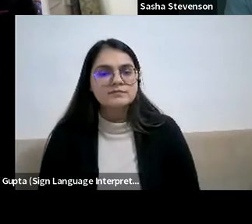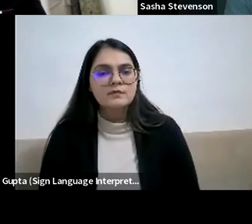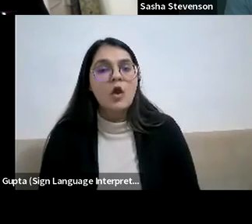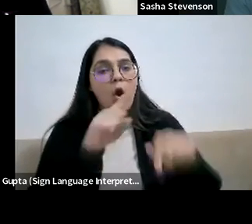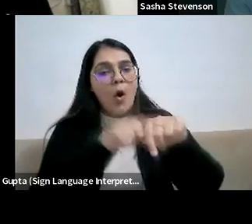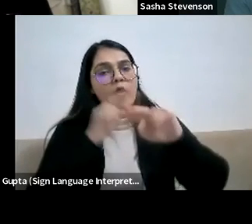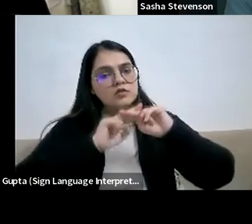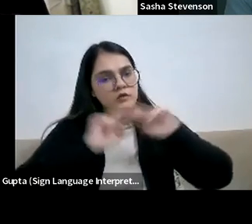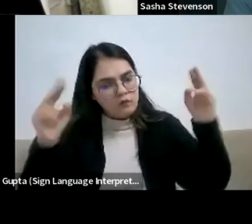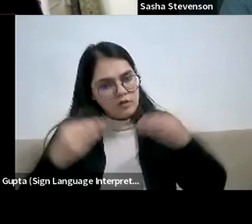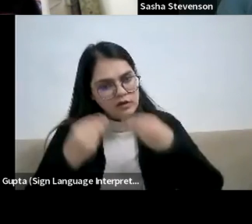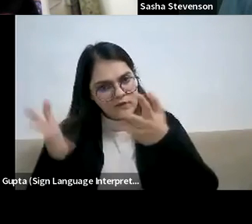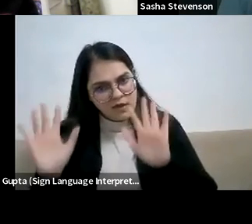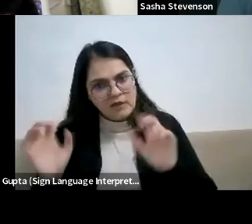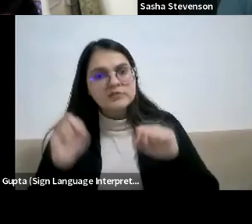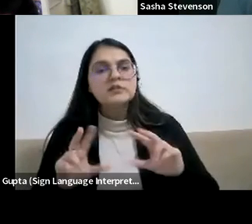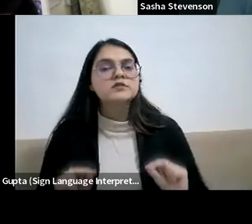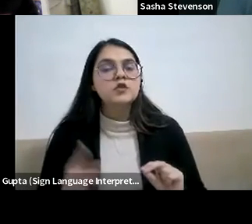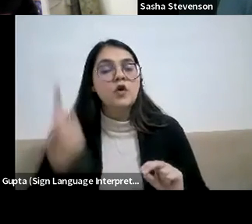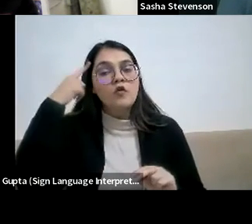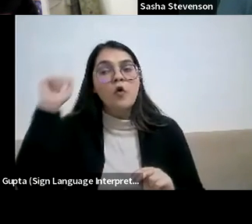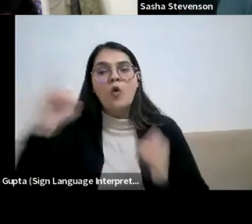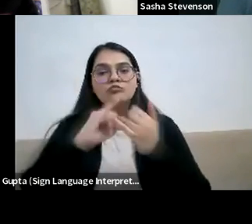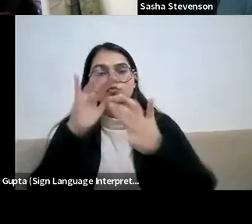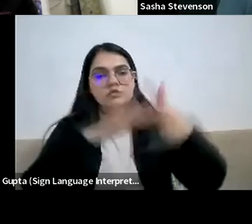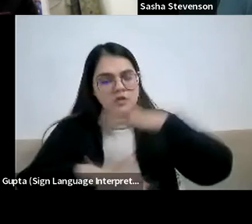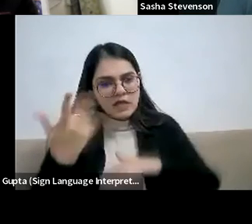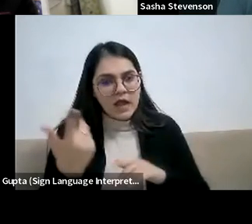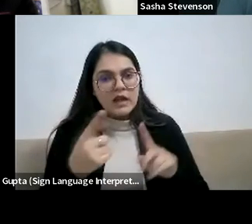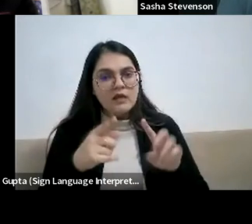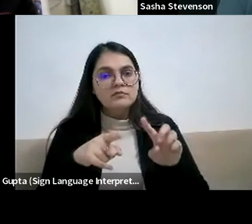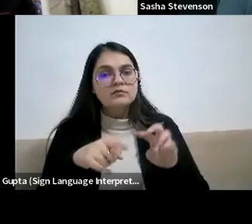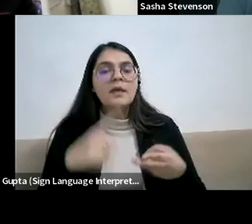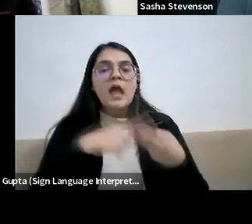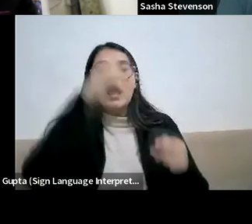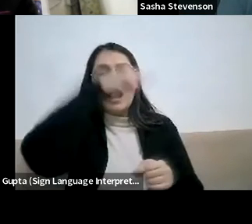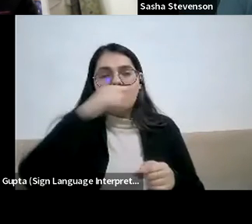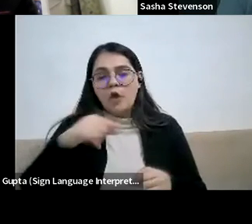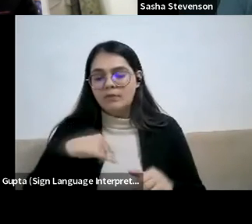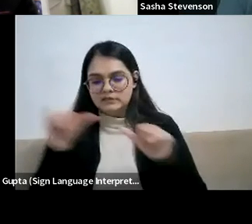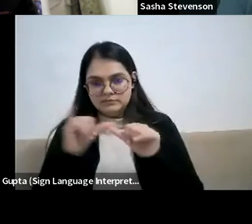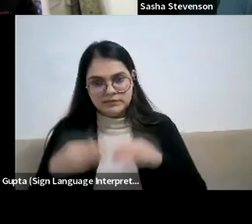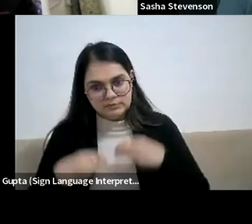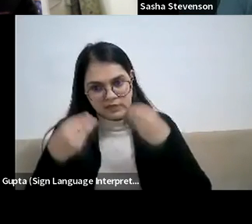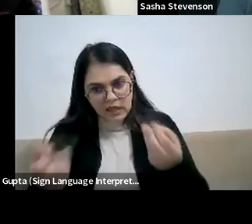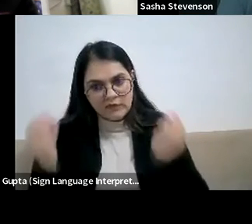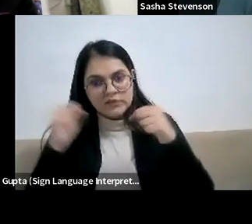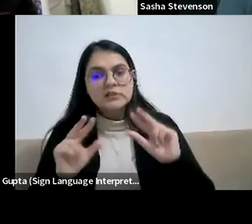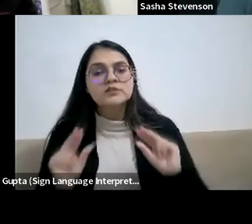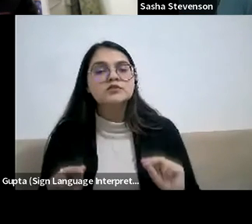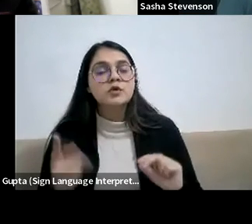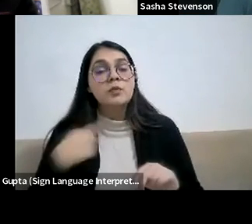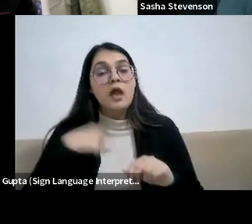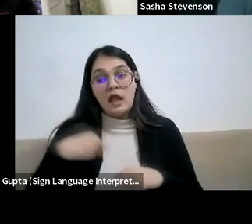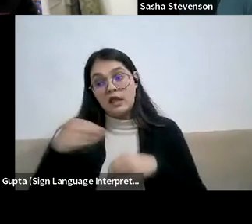there other social and economic spaces where you can have opportunity